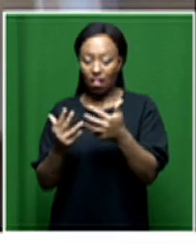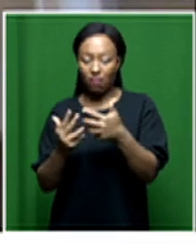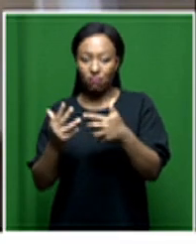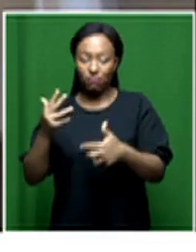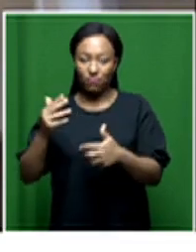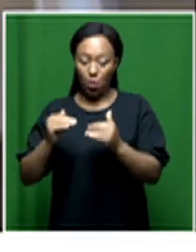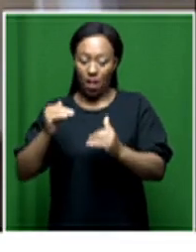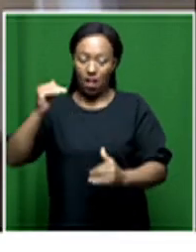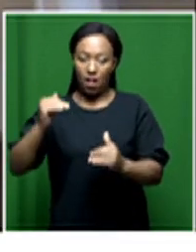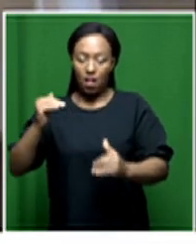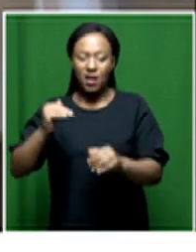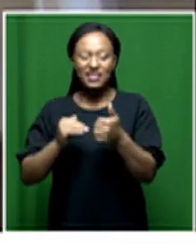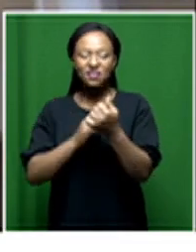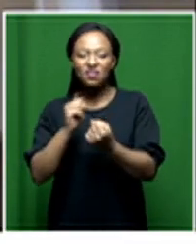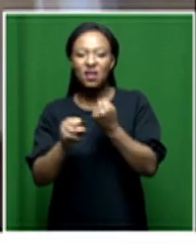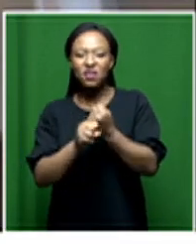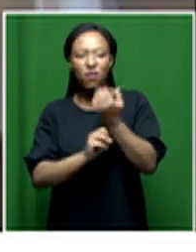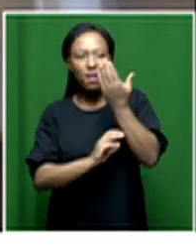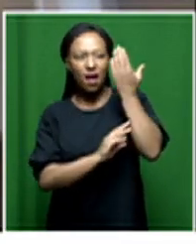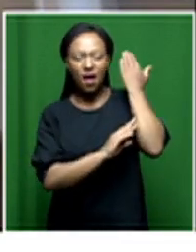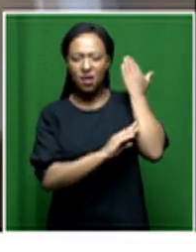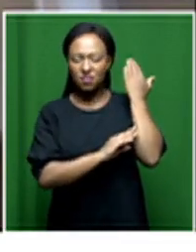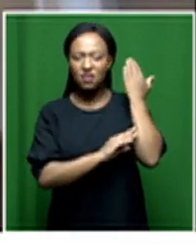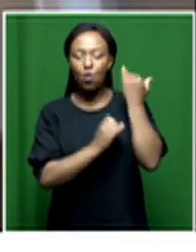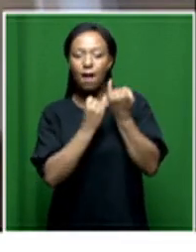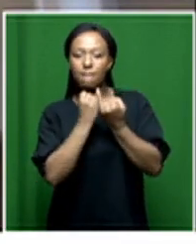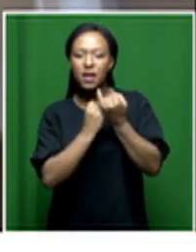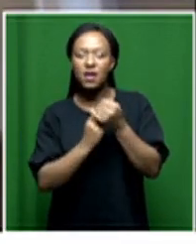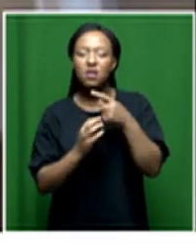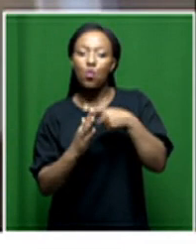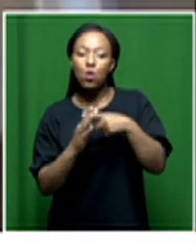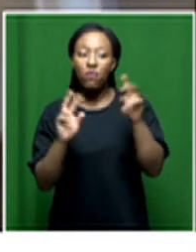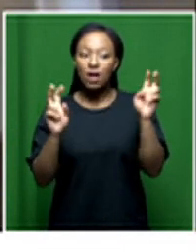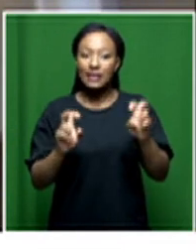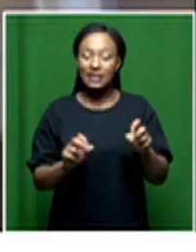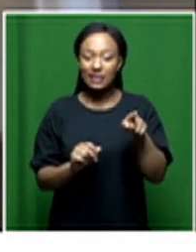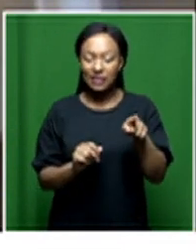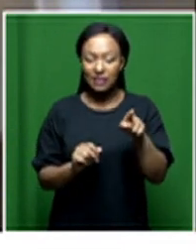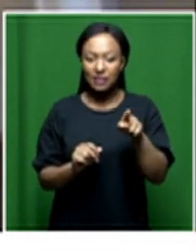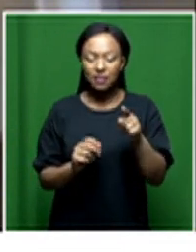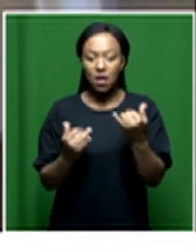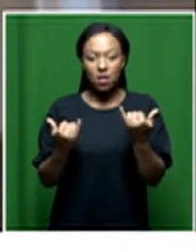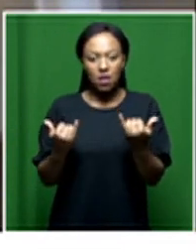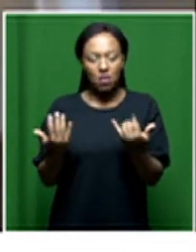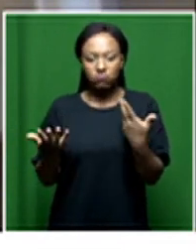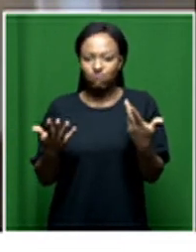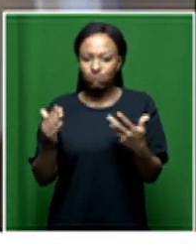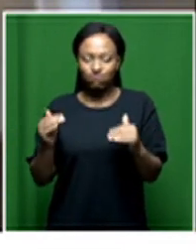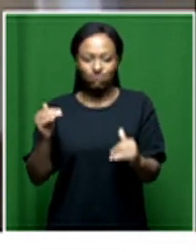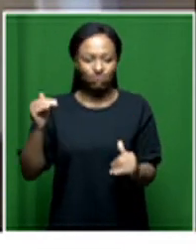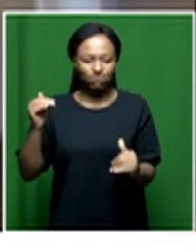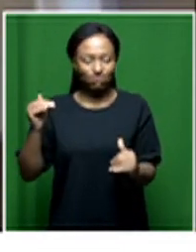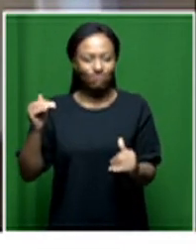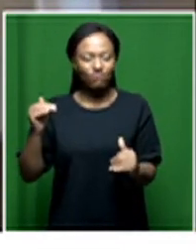about 6 years since the last bid window. Mm. And that just highlights the fact that we are not keeping abreast